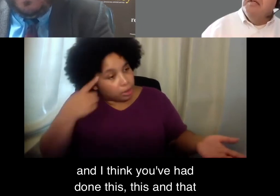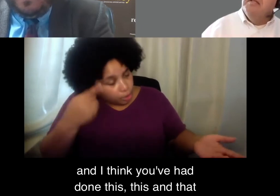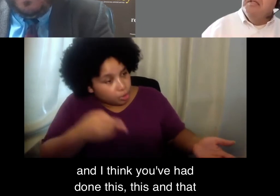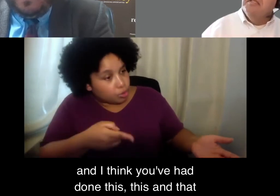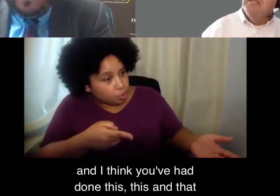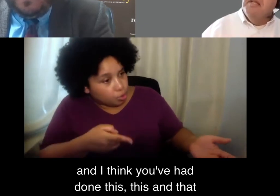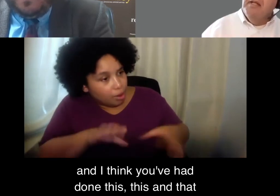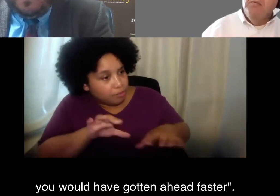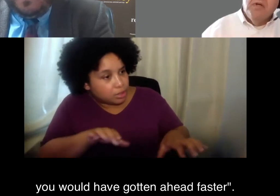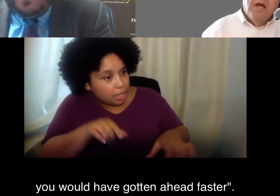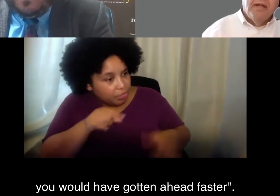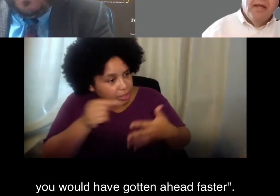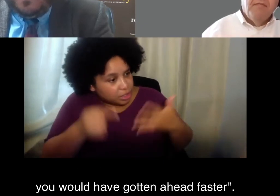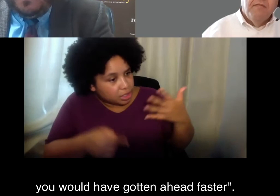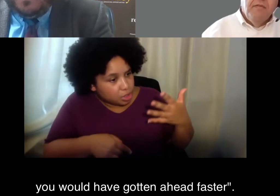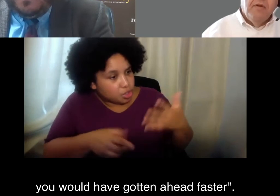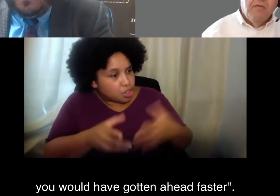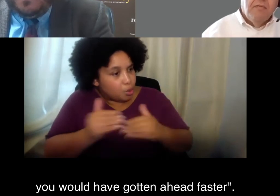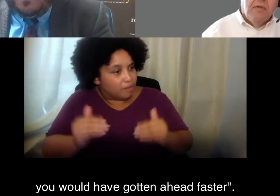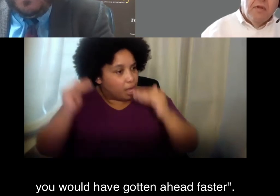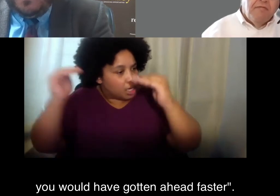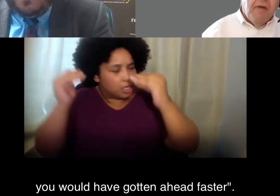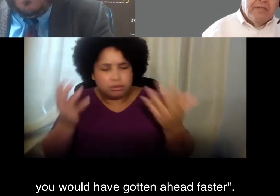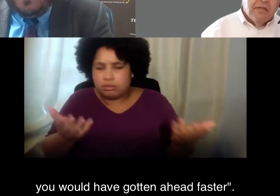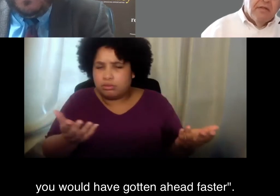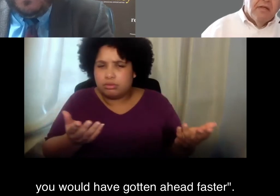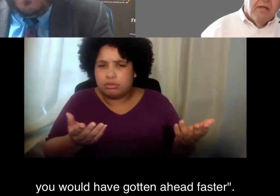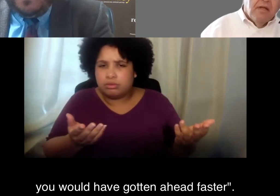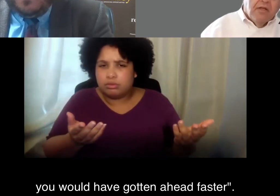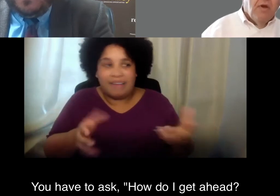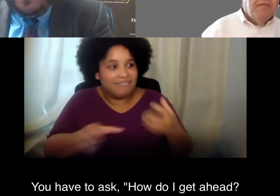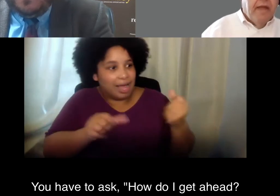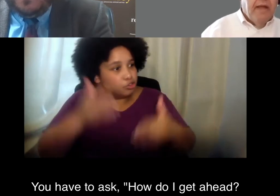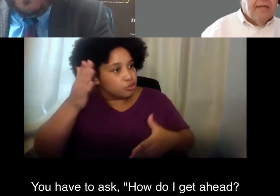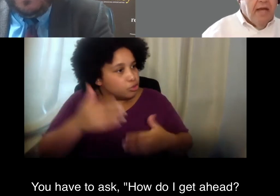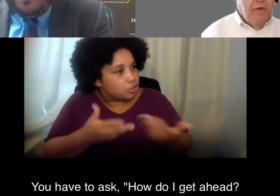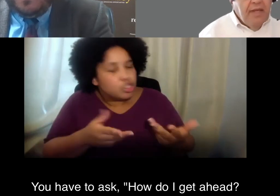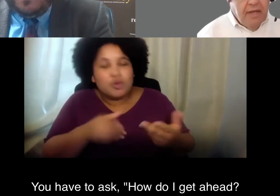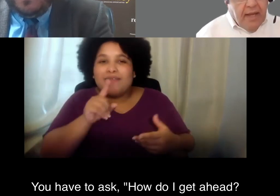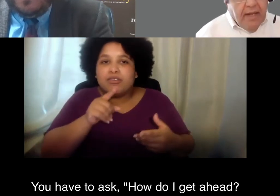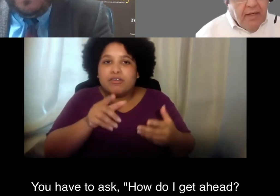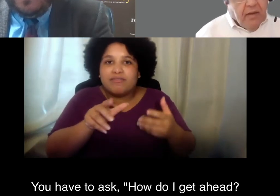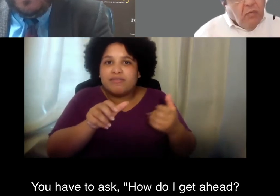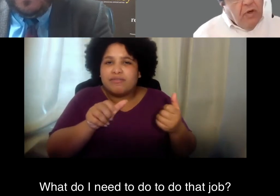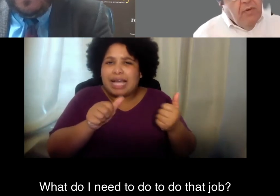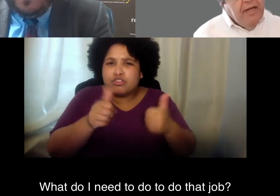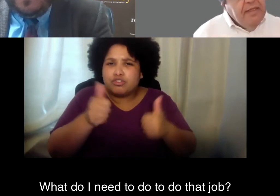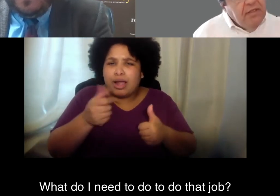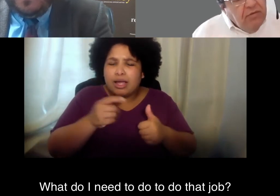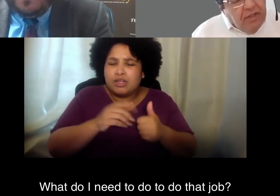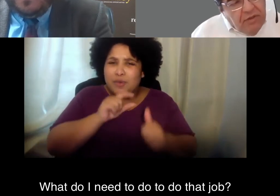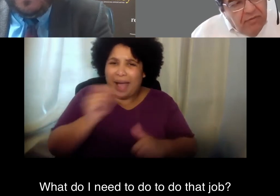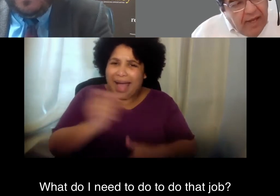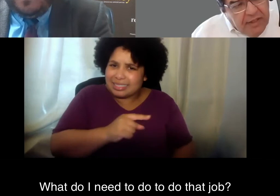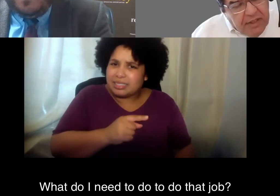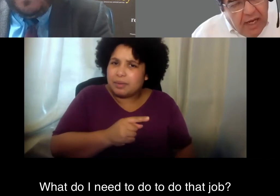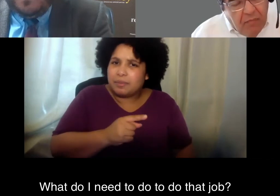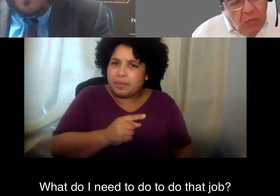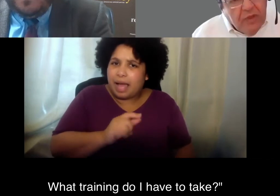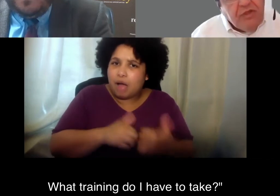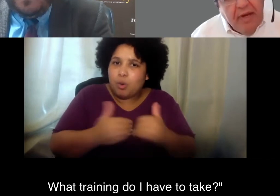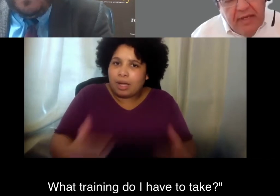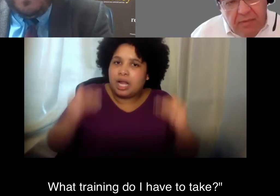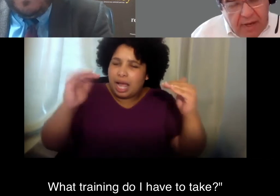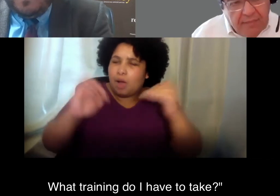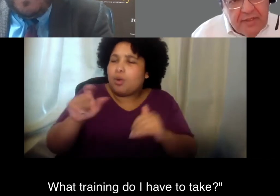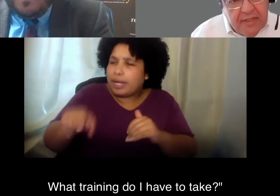had done this, and that. You would have gotten ahead, faster." You have to ask, how do I get ahead? What do I need to do that job?